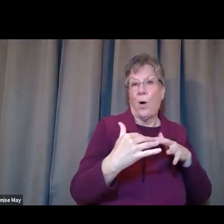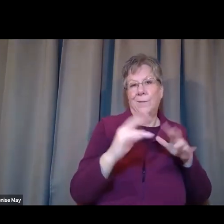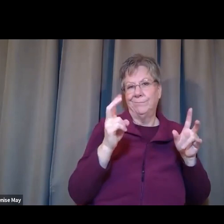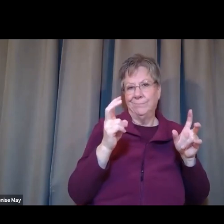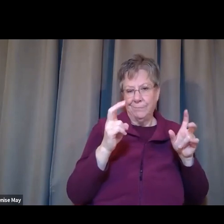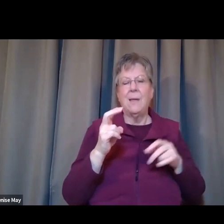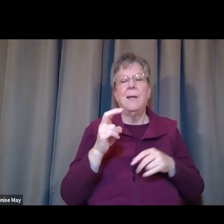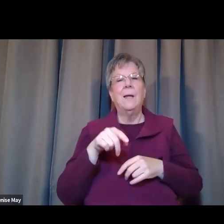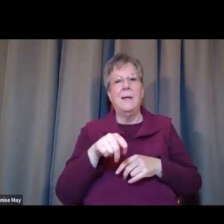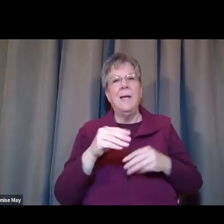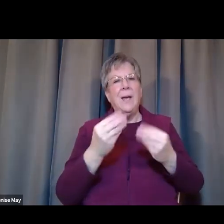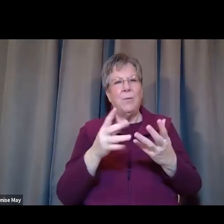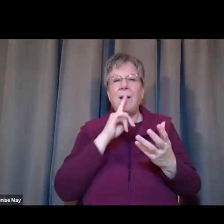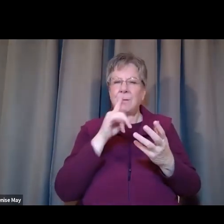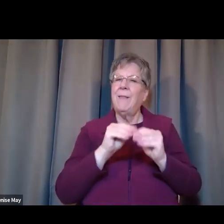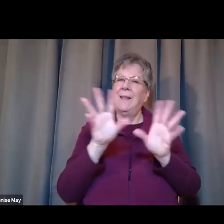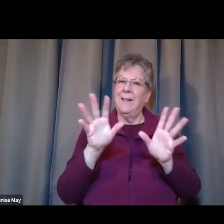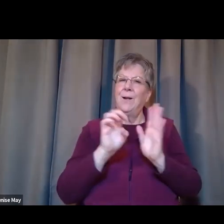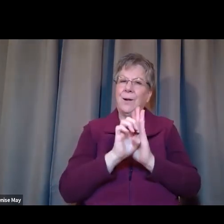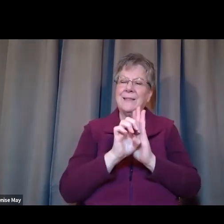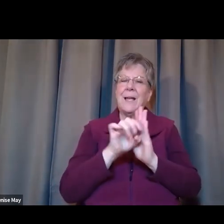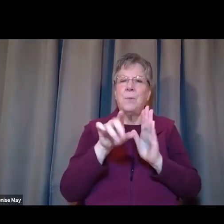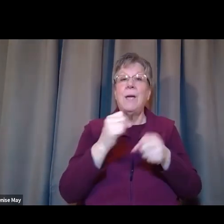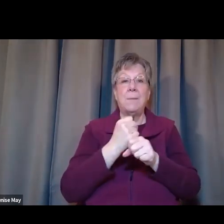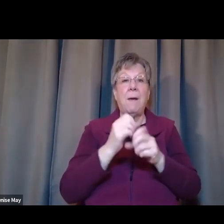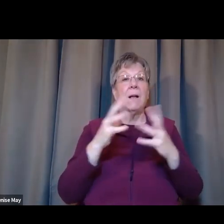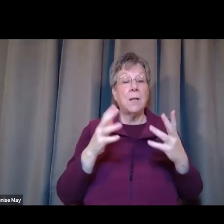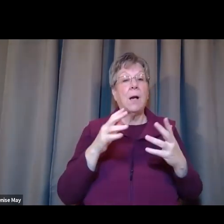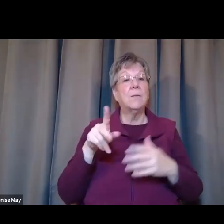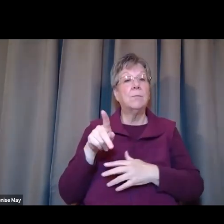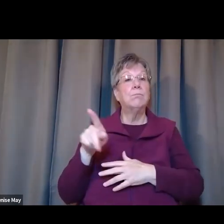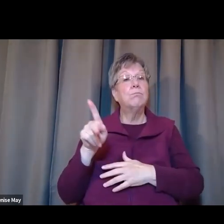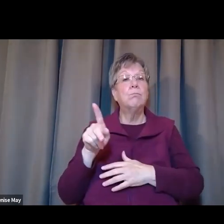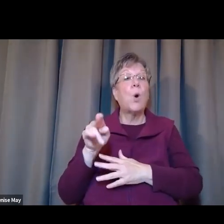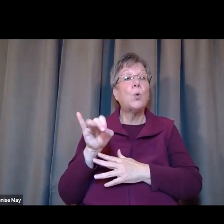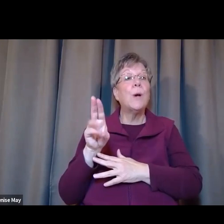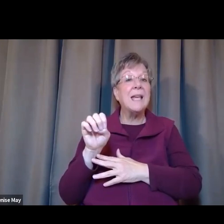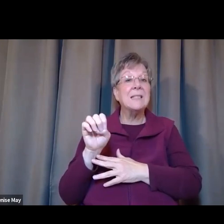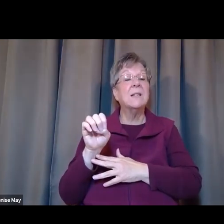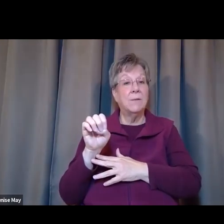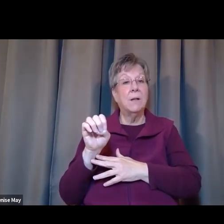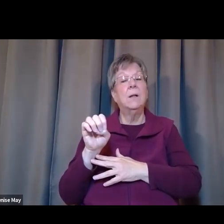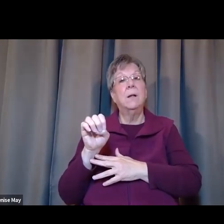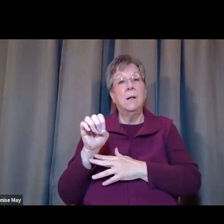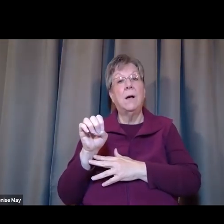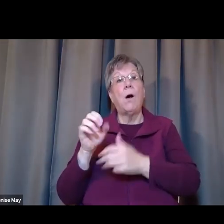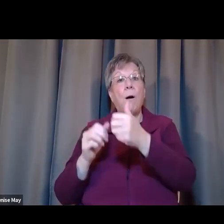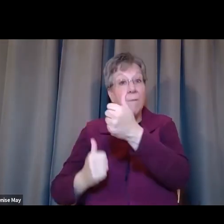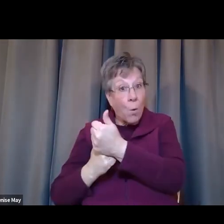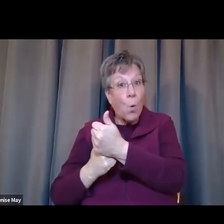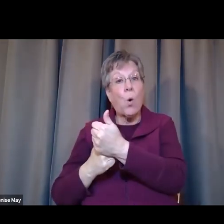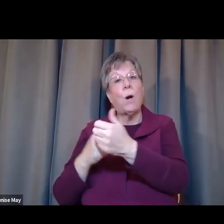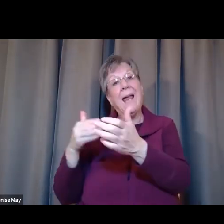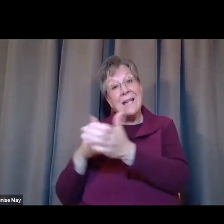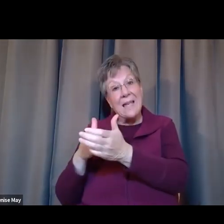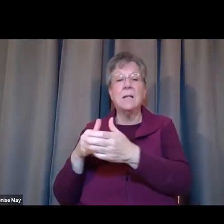years provides a really clear example. You can make a lot of progressive arguments for and against pre-election day voting. You can make a lot of conservative